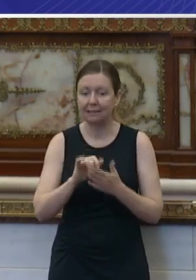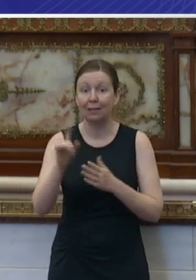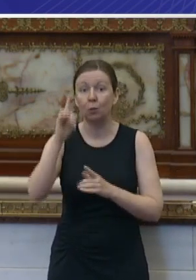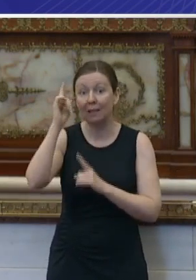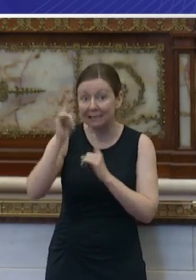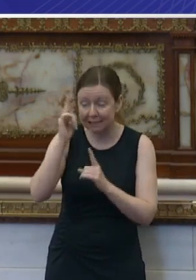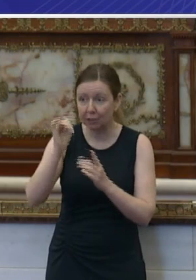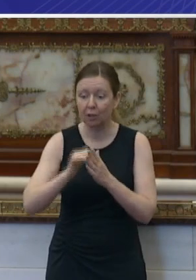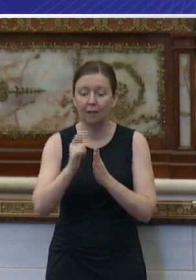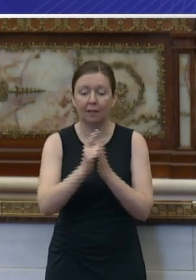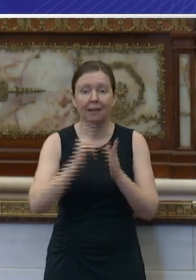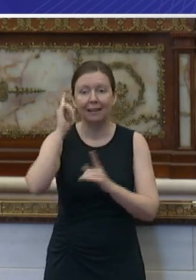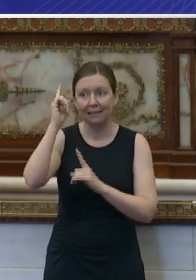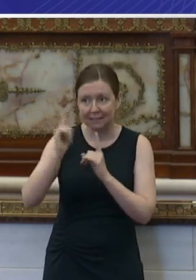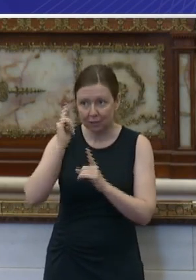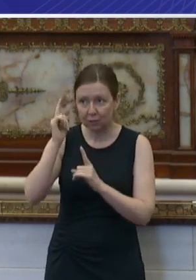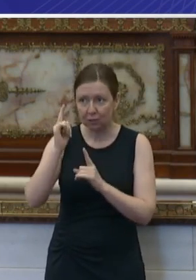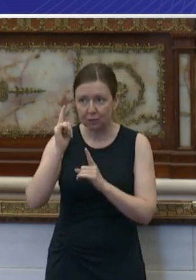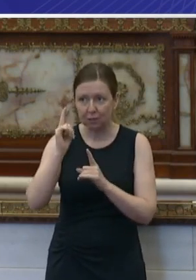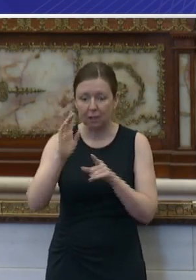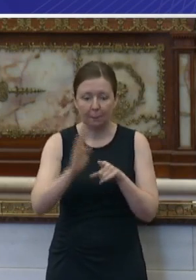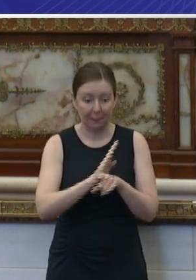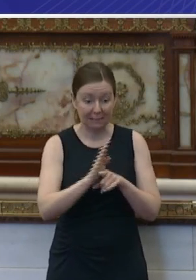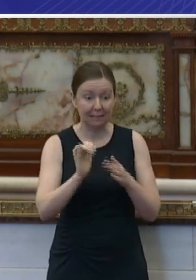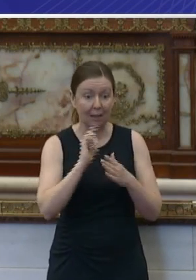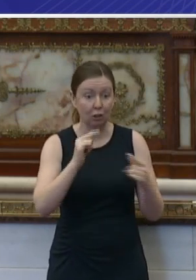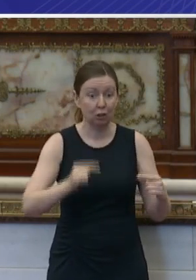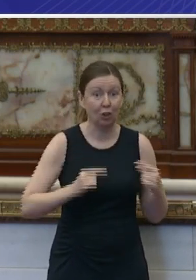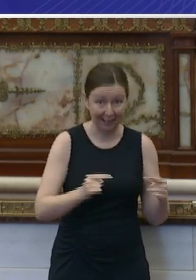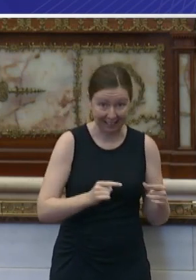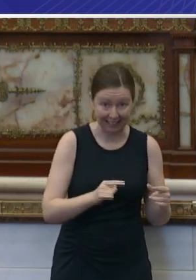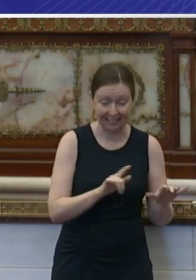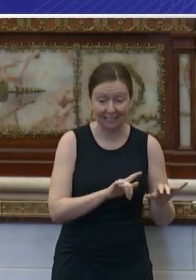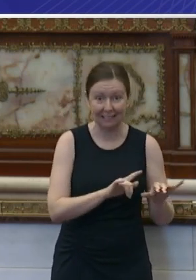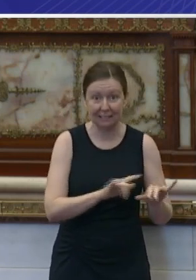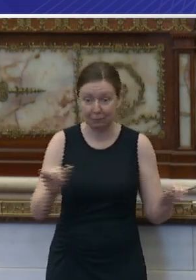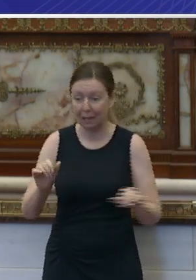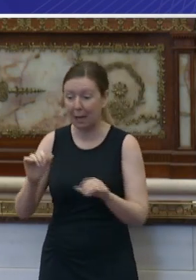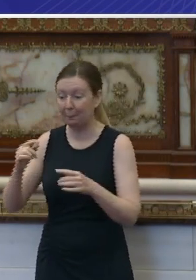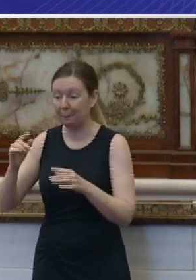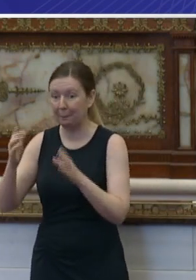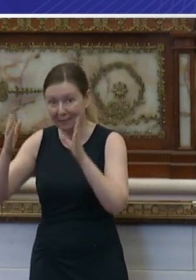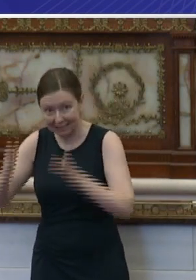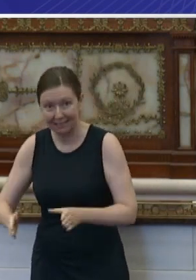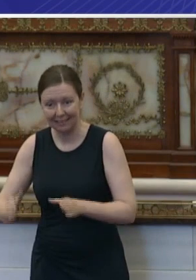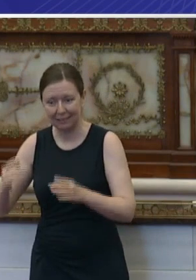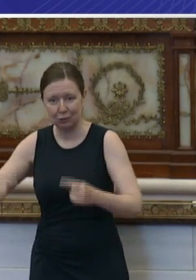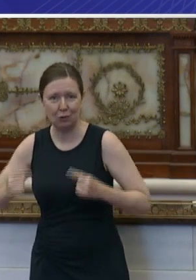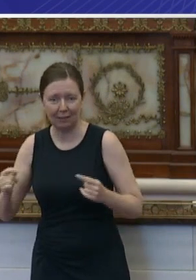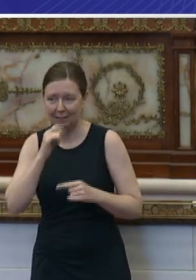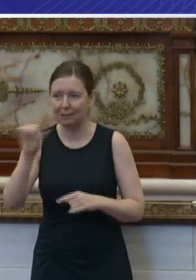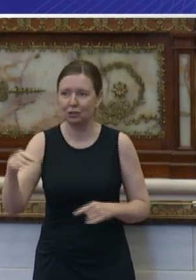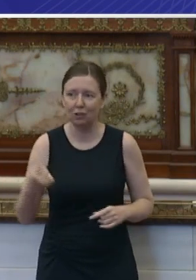consider the legislation consider the businesses that are struggling as well as the individuals that are struggling, because it wasn't just a